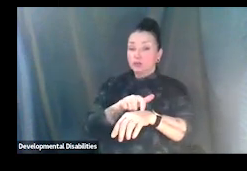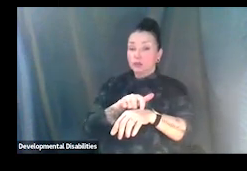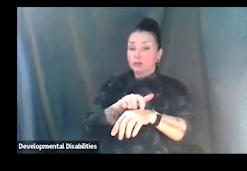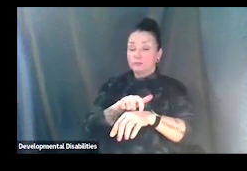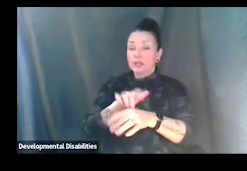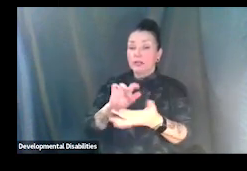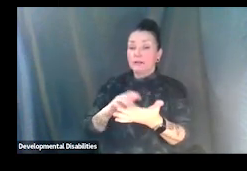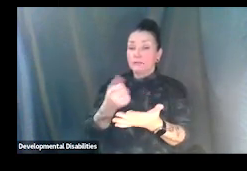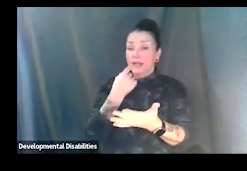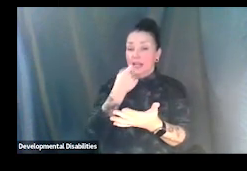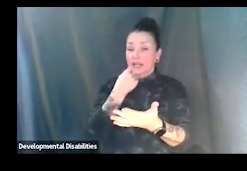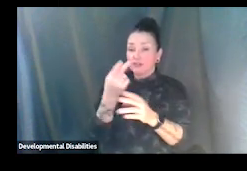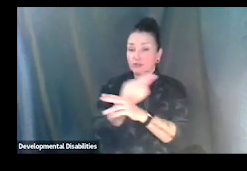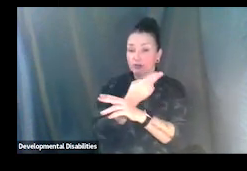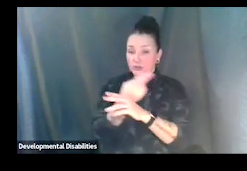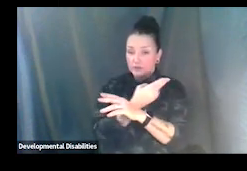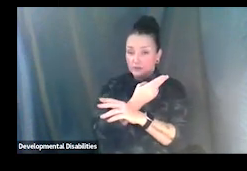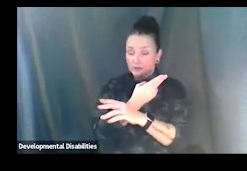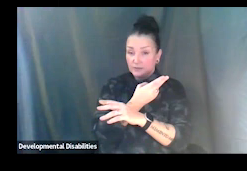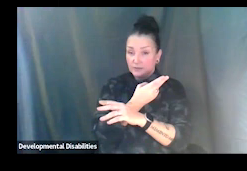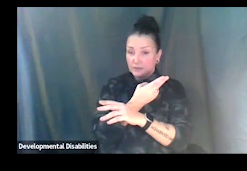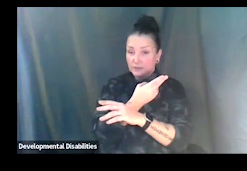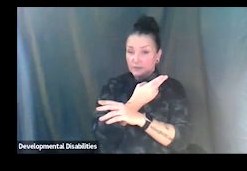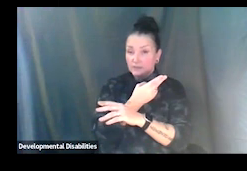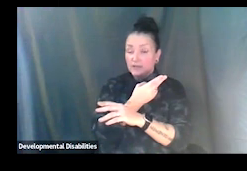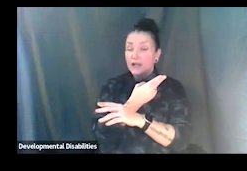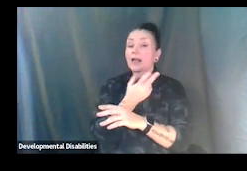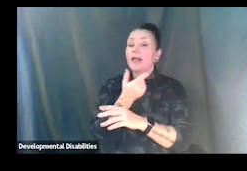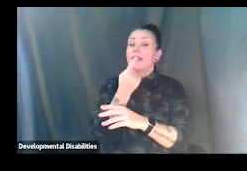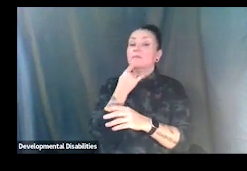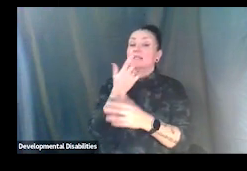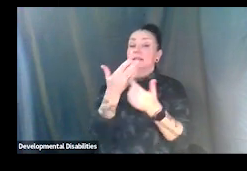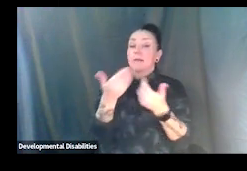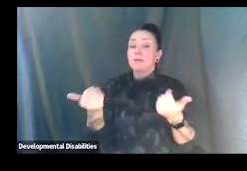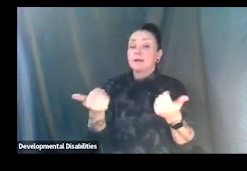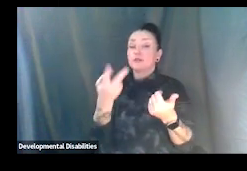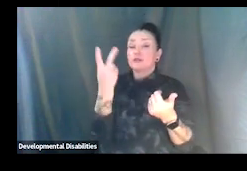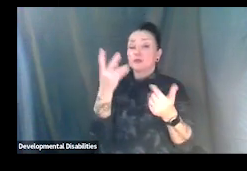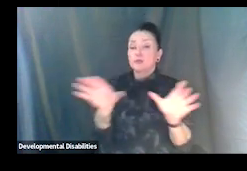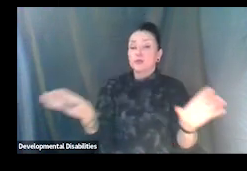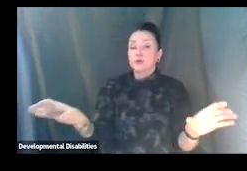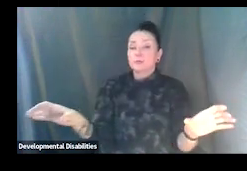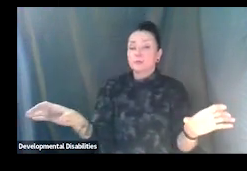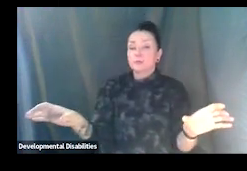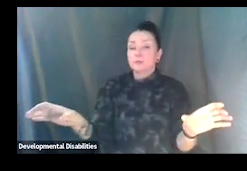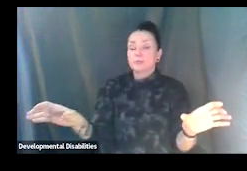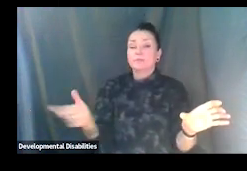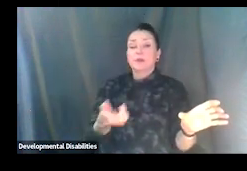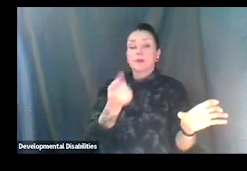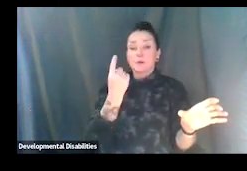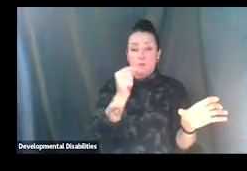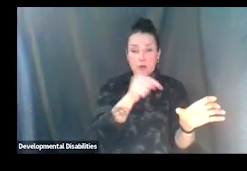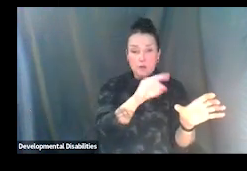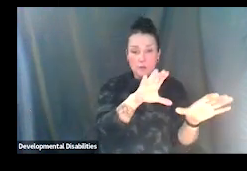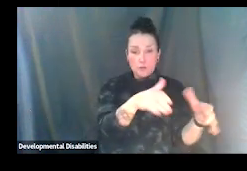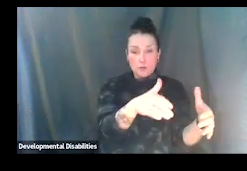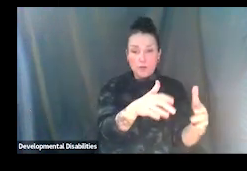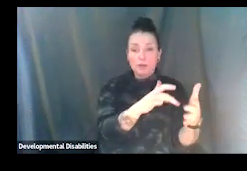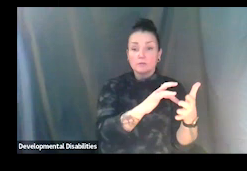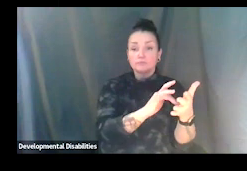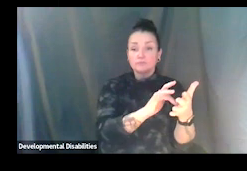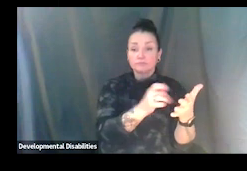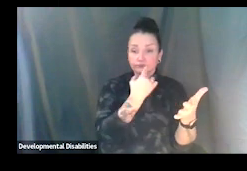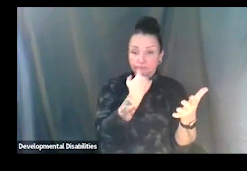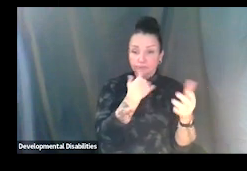weeks. And in this survival plot, so the people in the